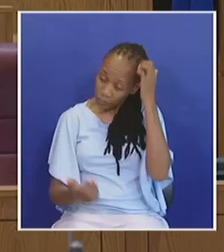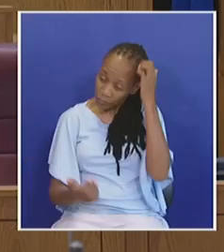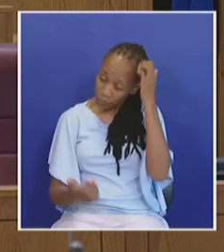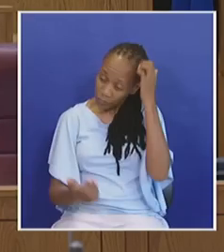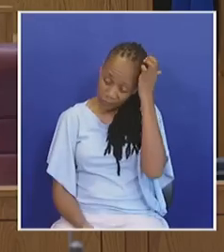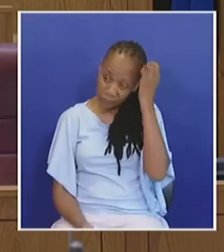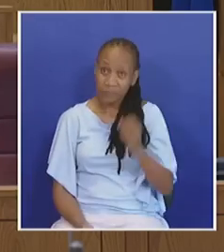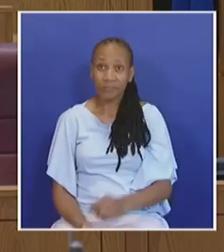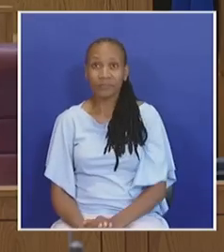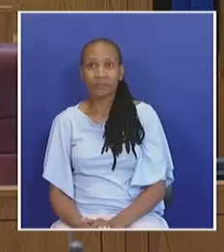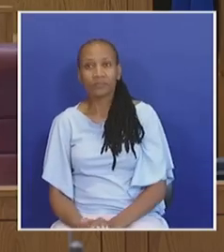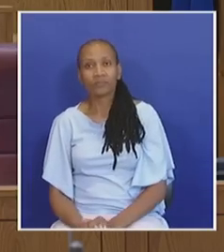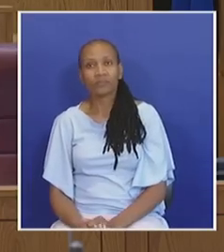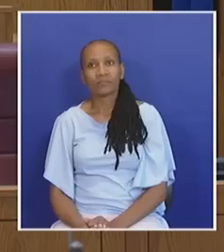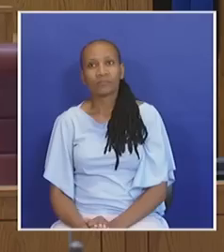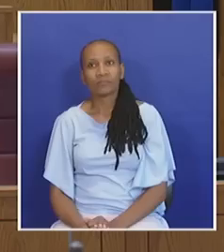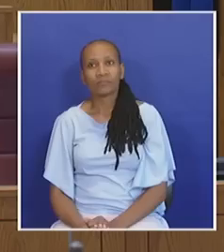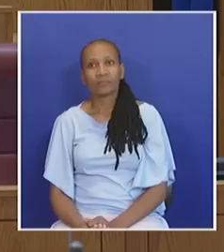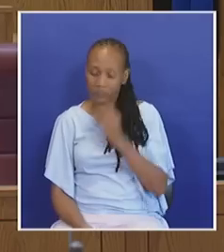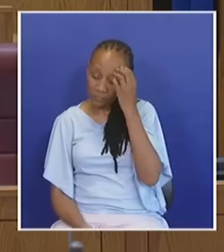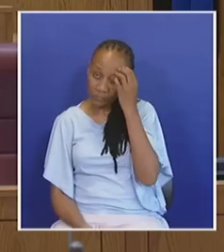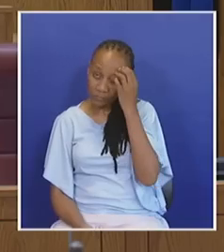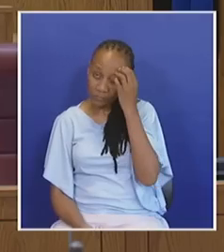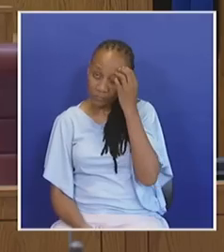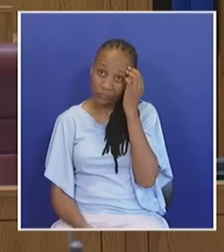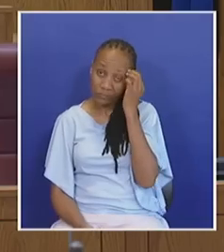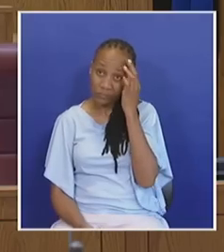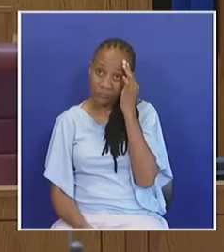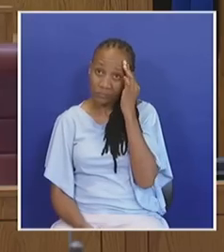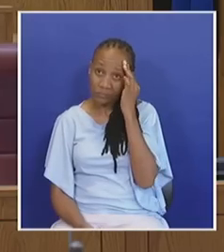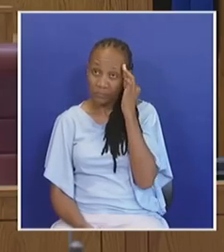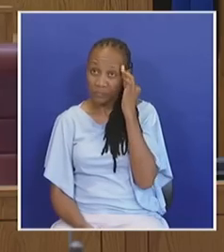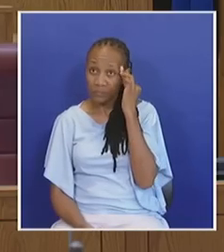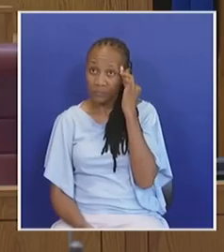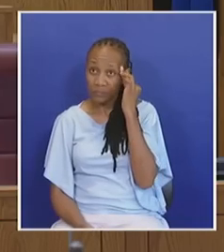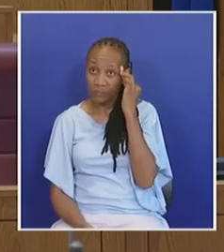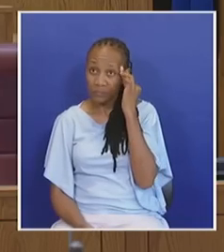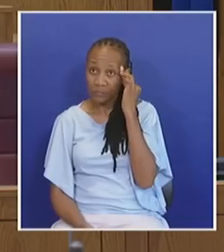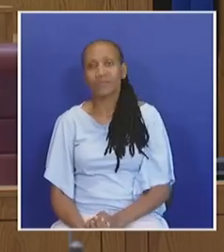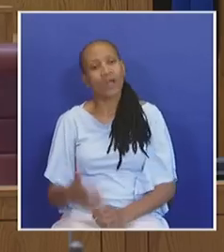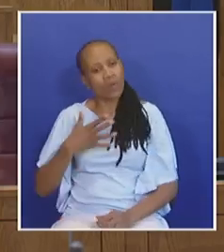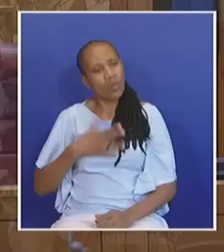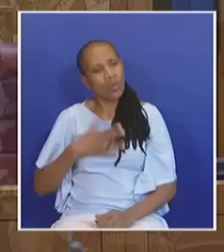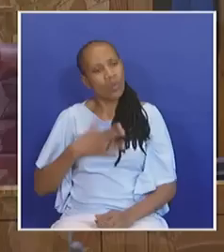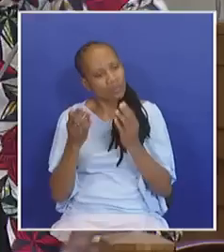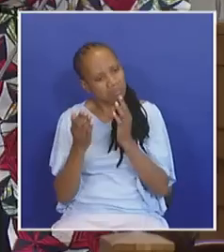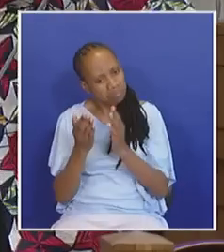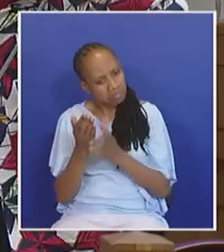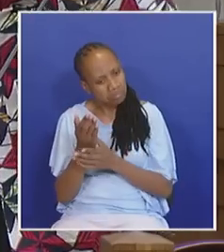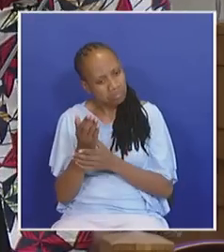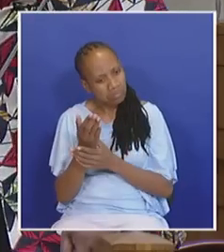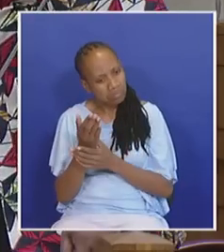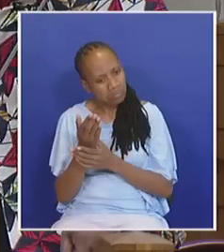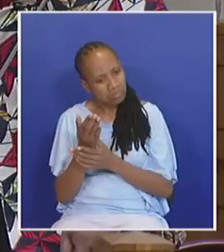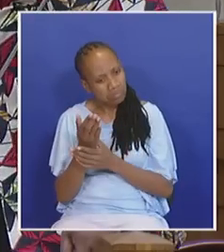Sort of. I would like to know... I don't have a point of sort of, Honorable Spam. I would like to know if the Honorable Member Dlamini